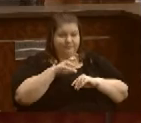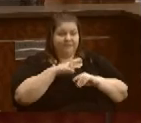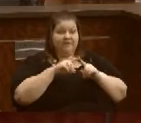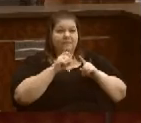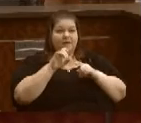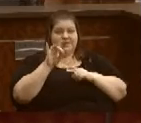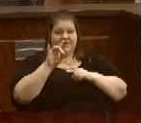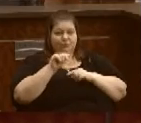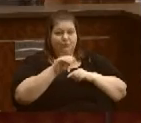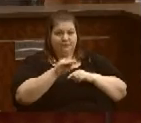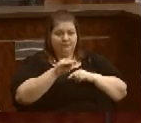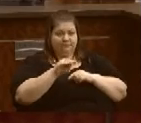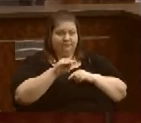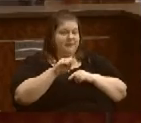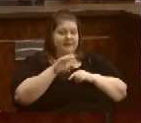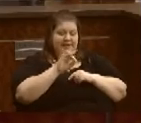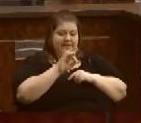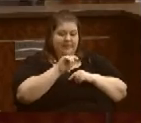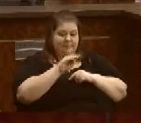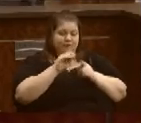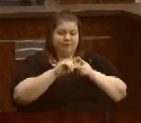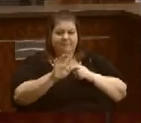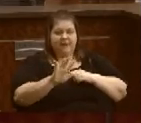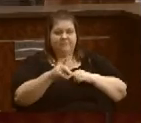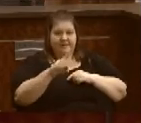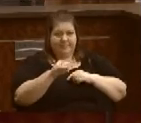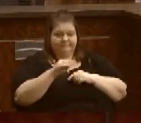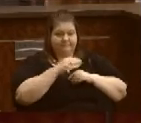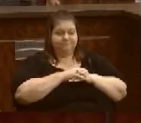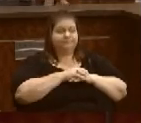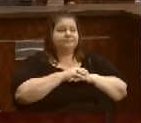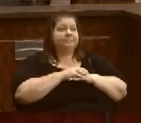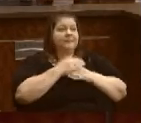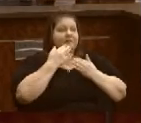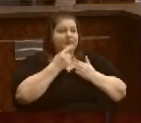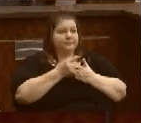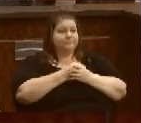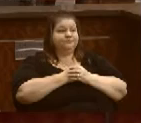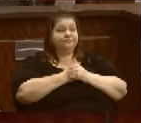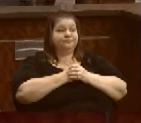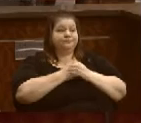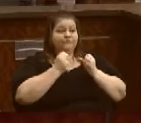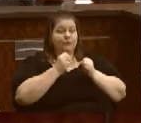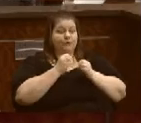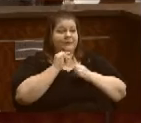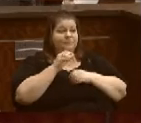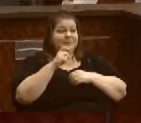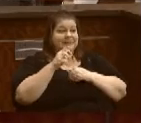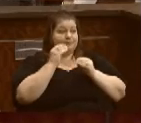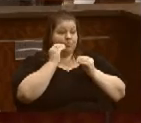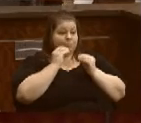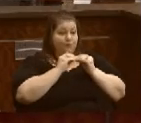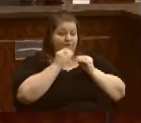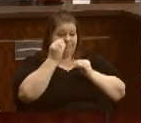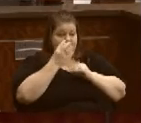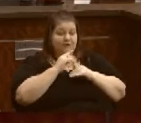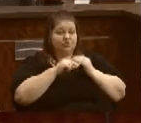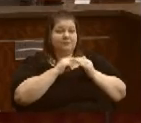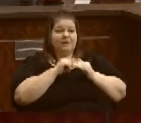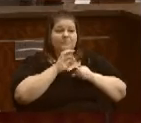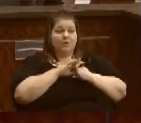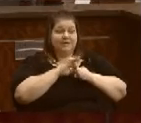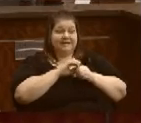to 5. Is that right, Mrs. Rowe? Correct. Okay, thank you very much. So if you need any more information on voting here in the